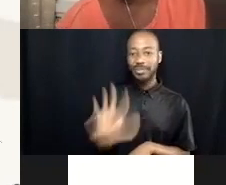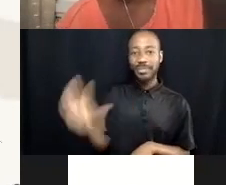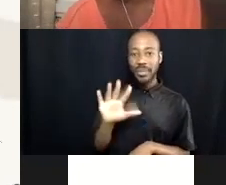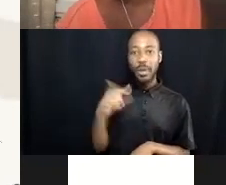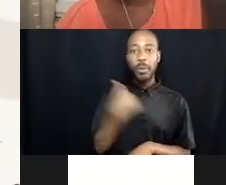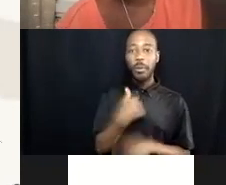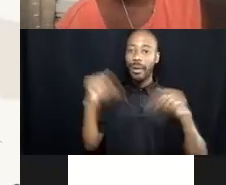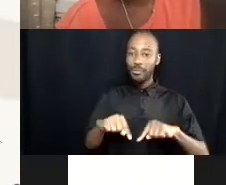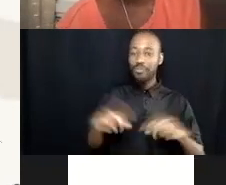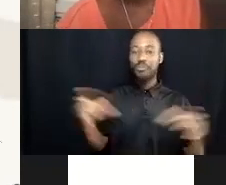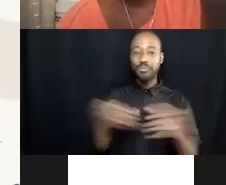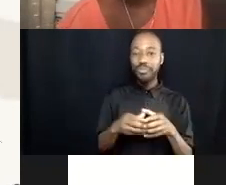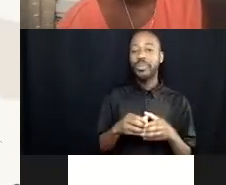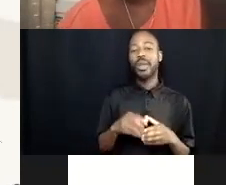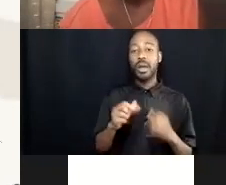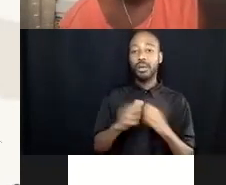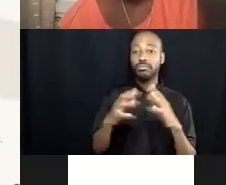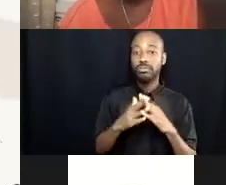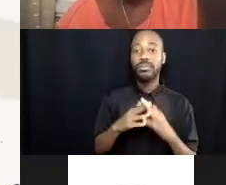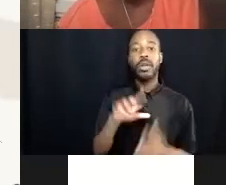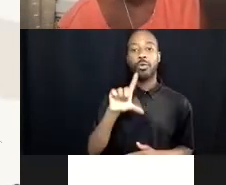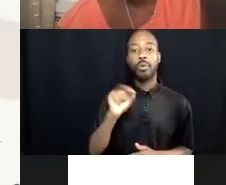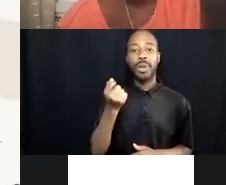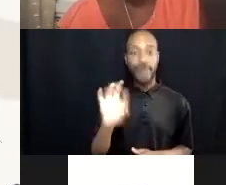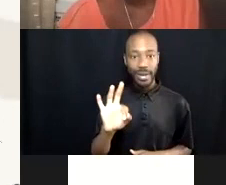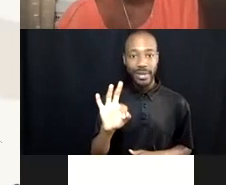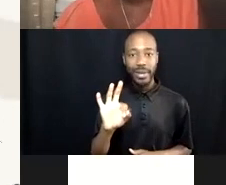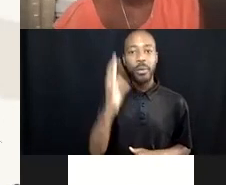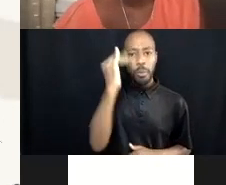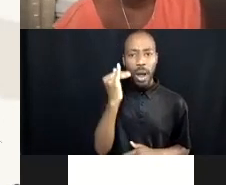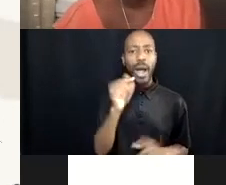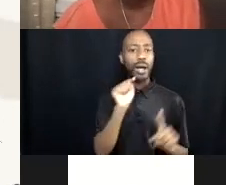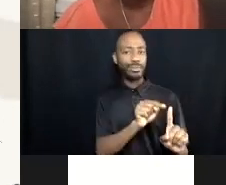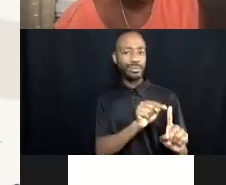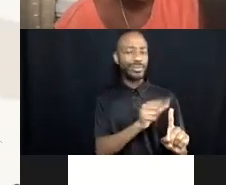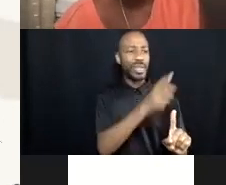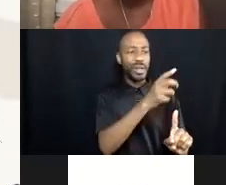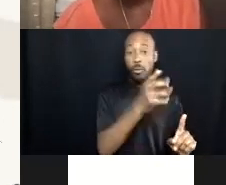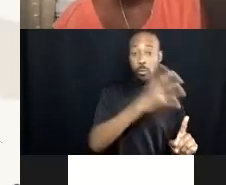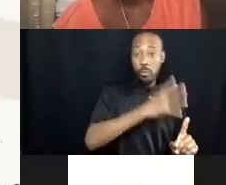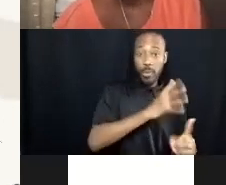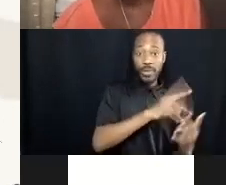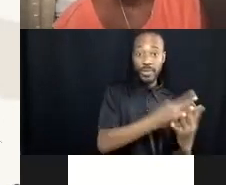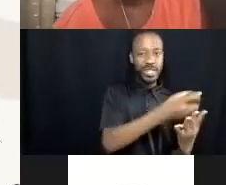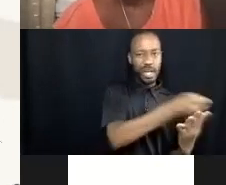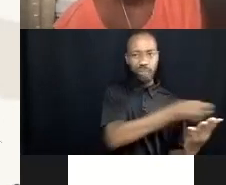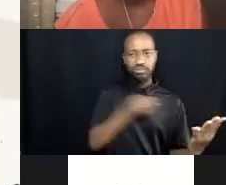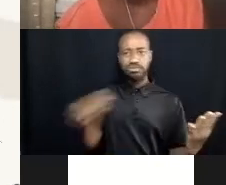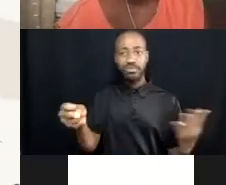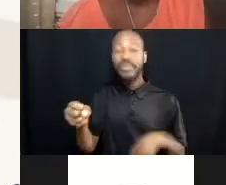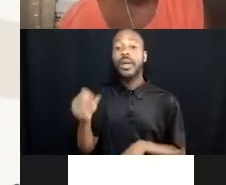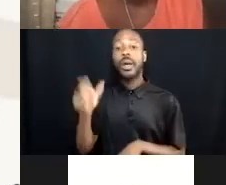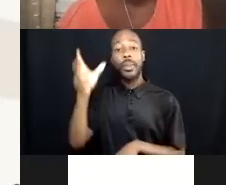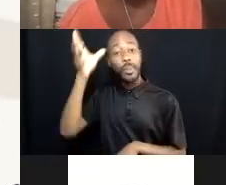in support of the transfer of Kanataka Zayre Brown from a men's facility to a women's facility. So a lot of us